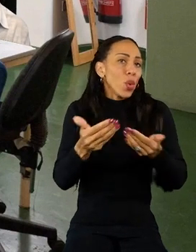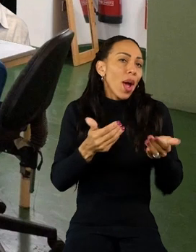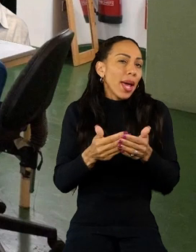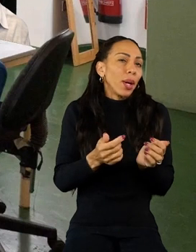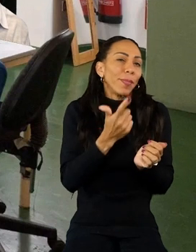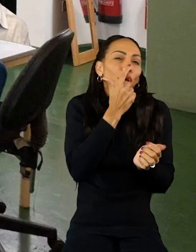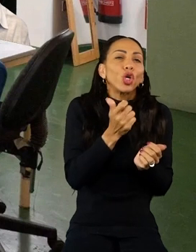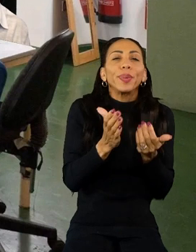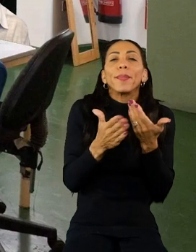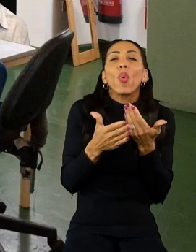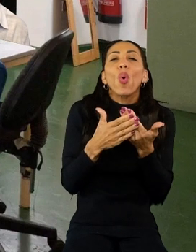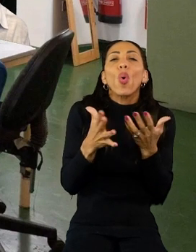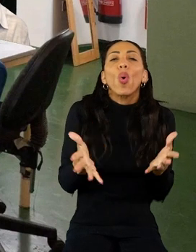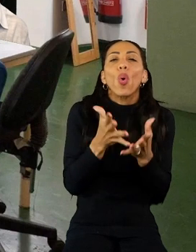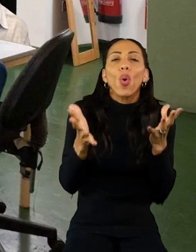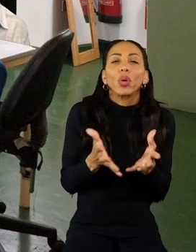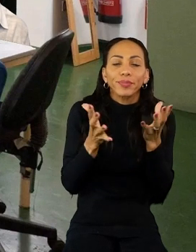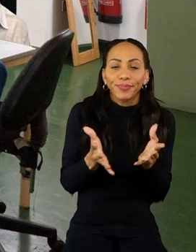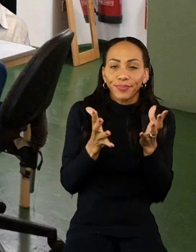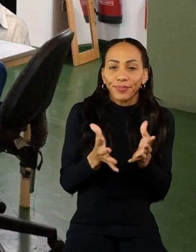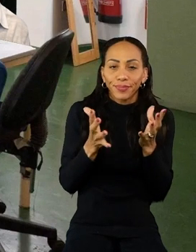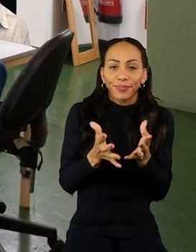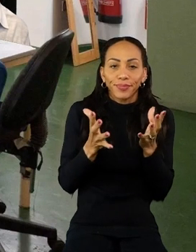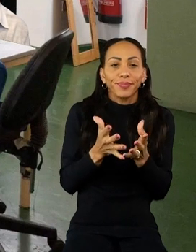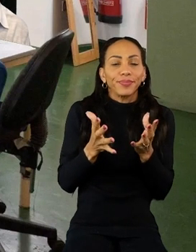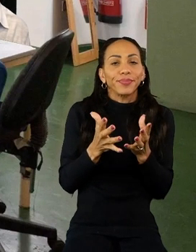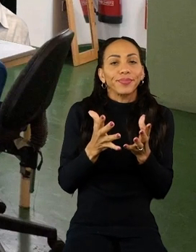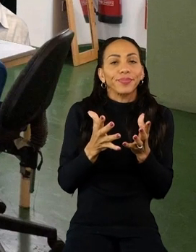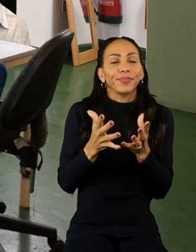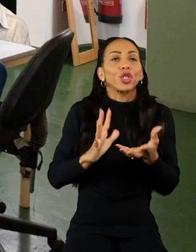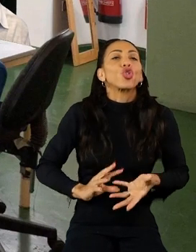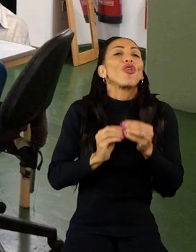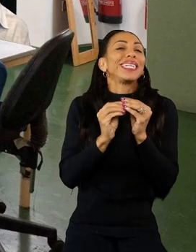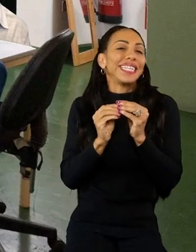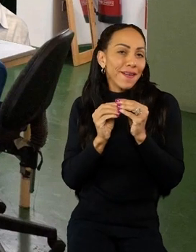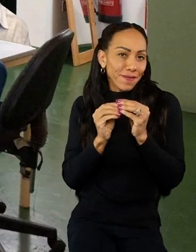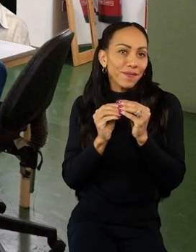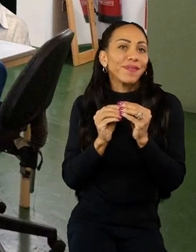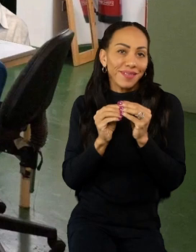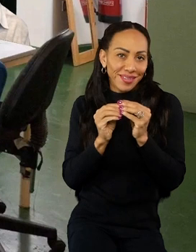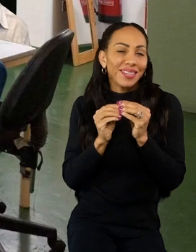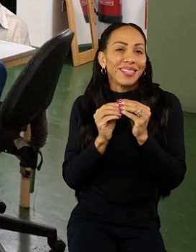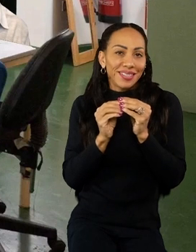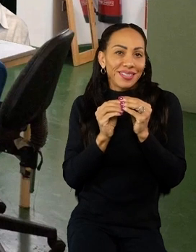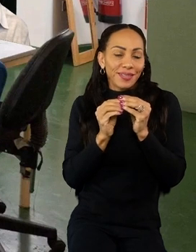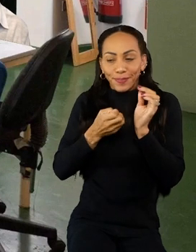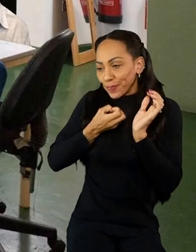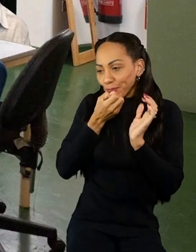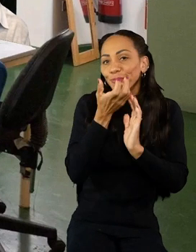were a little bit of audio description anyway. Slightly. I mean, obviously, it could be much more